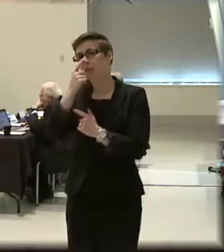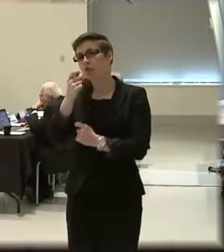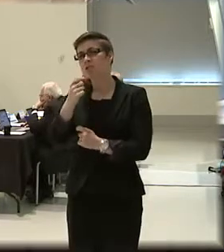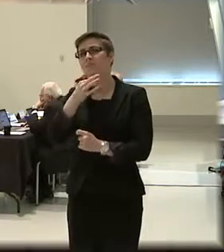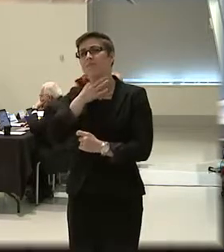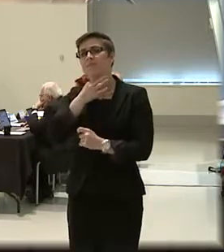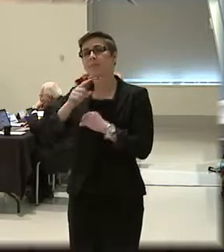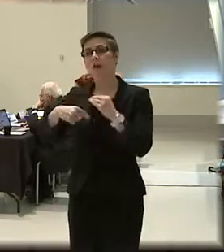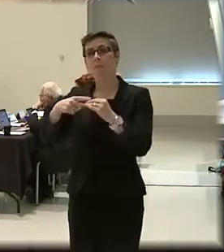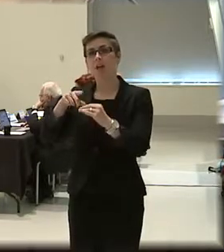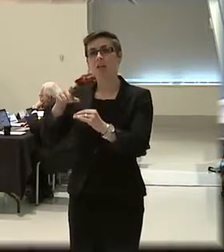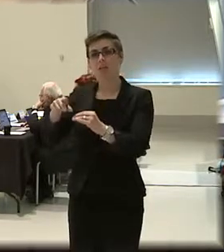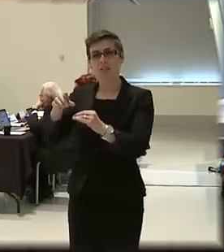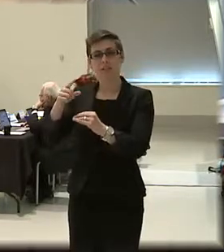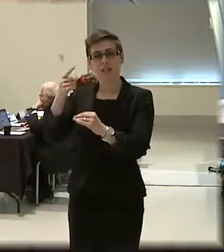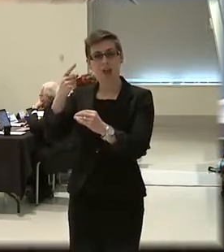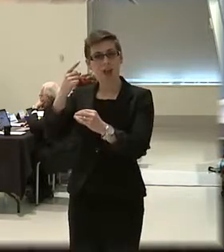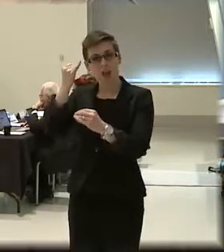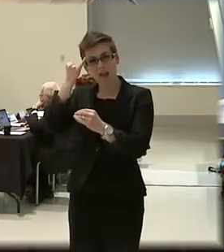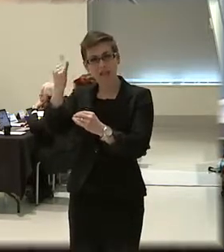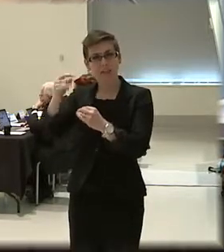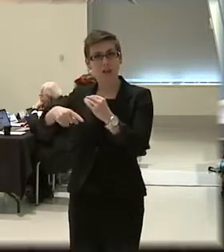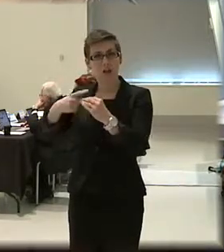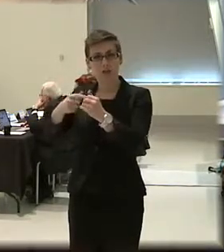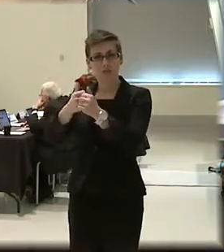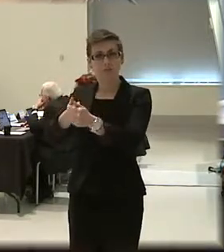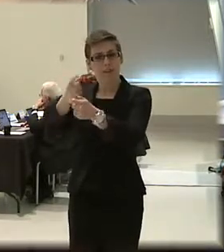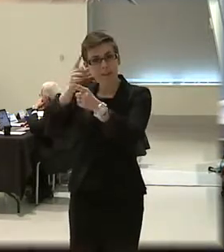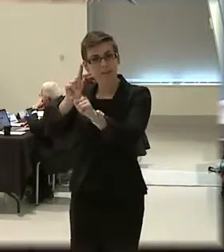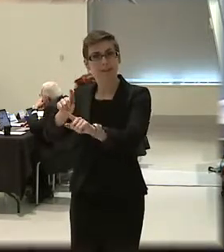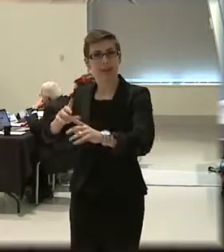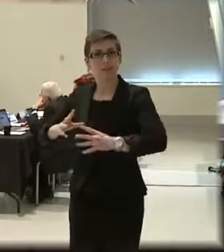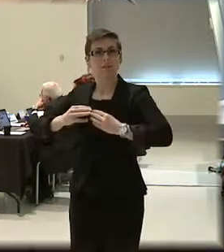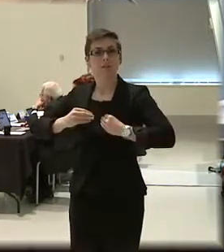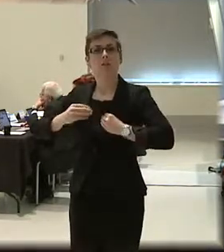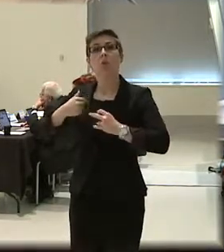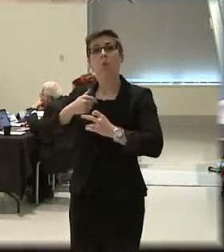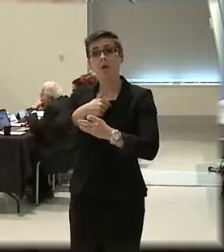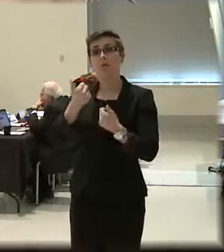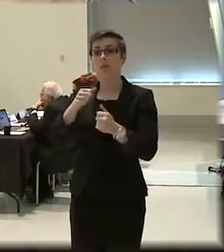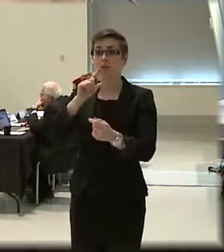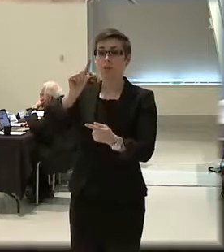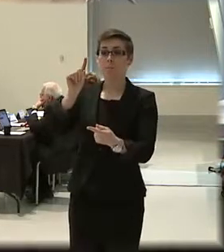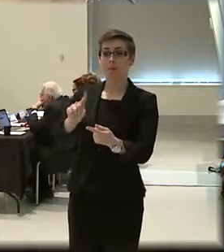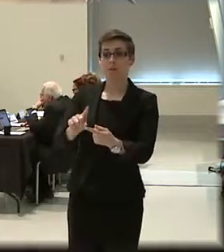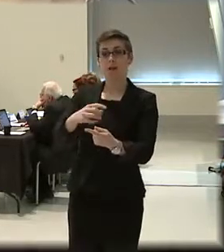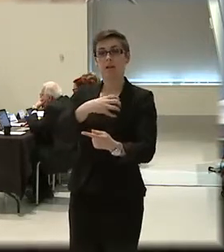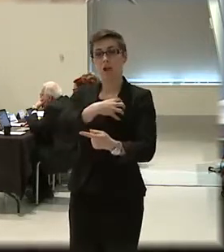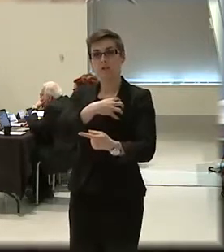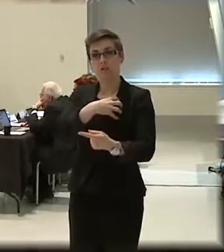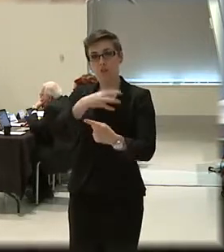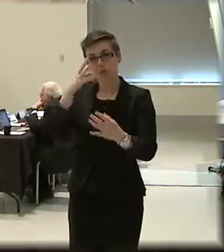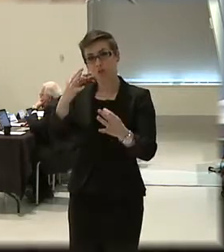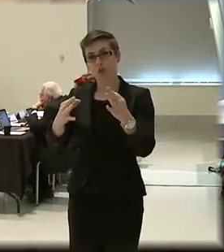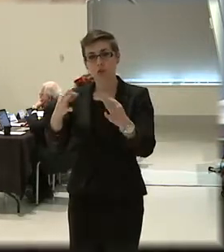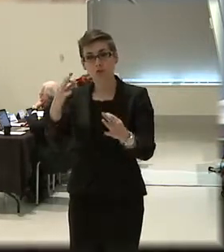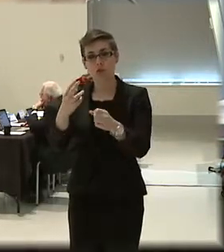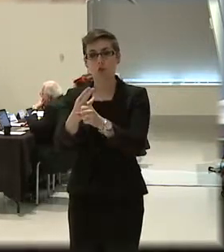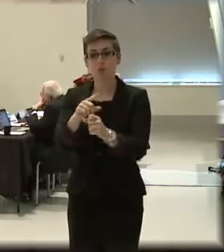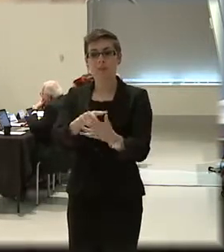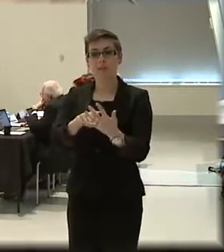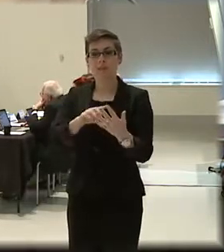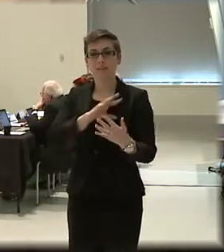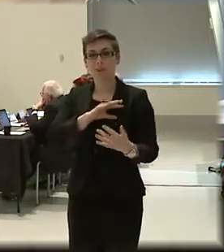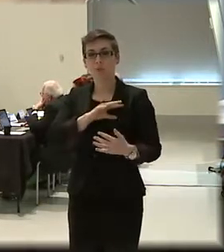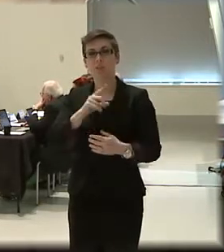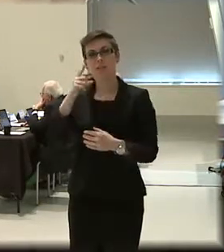earlier panel, some of the members were really pushing us to minimize officer discretion in the implementation and use of these cameras. It seems to me a